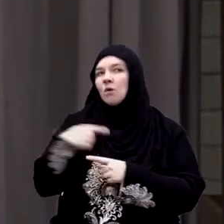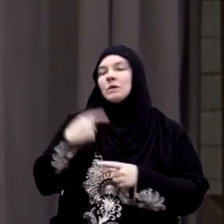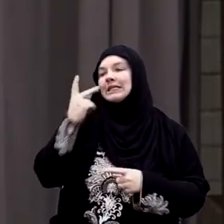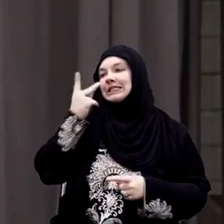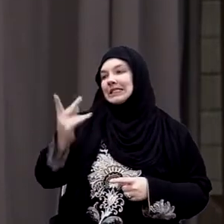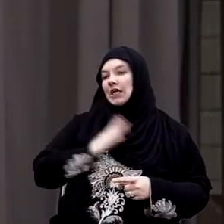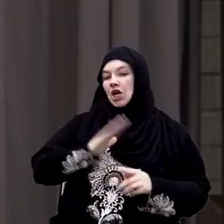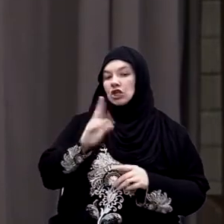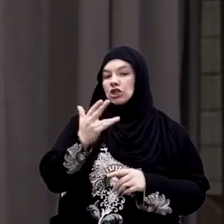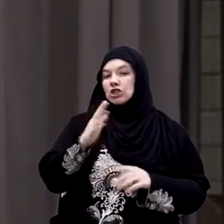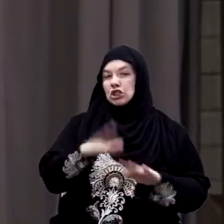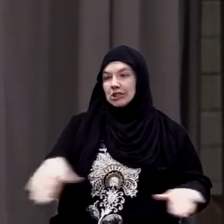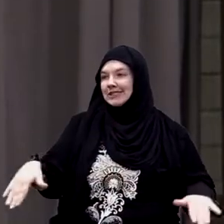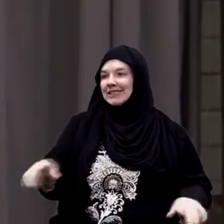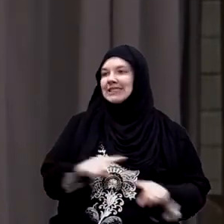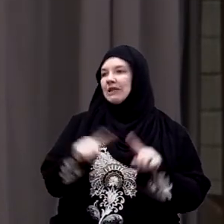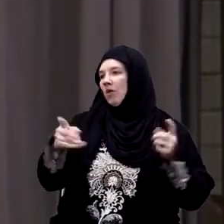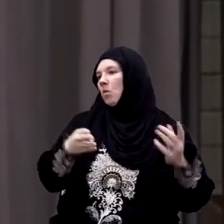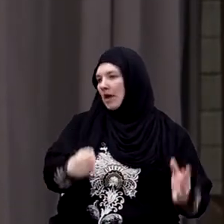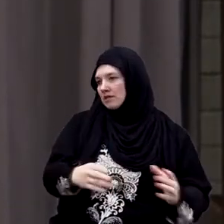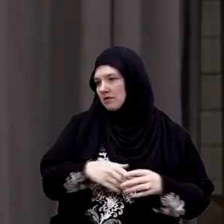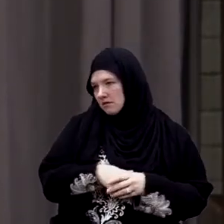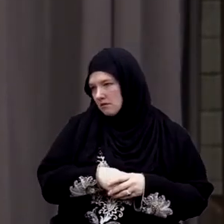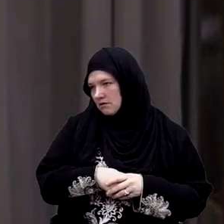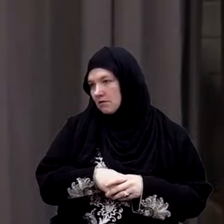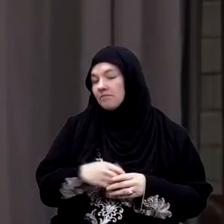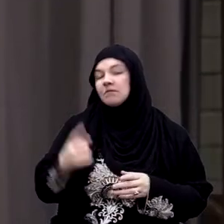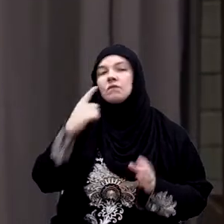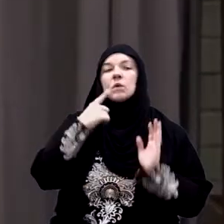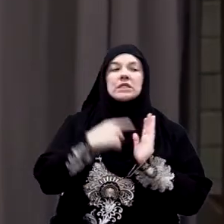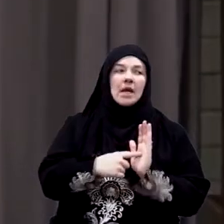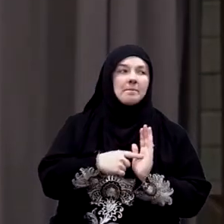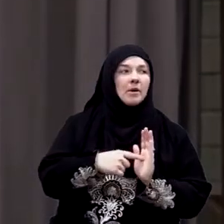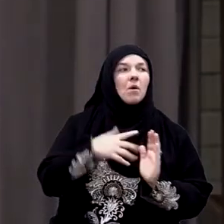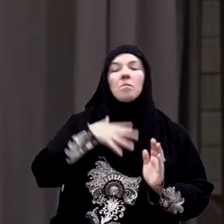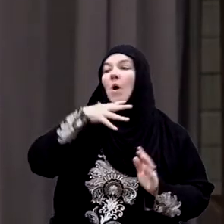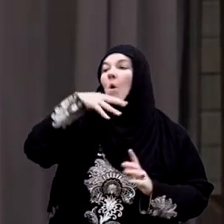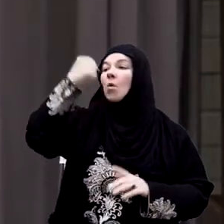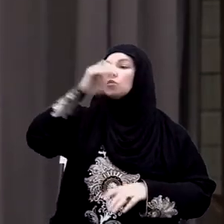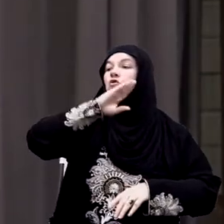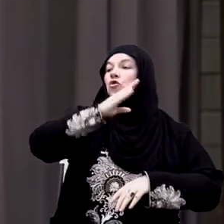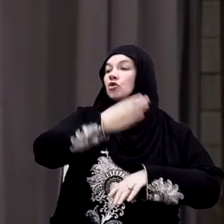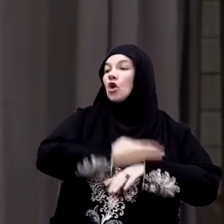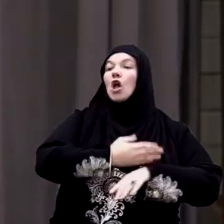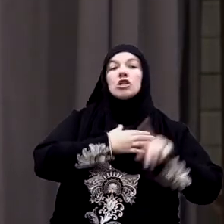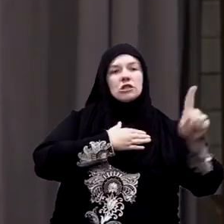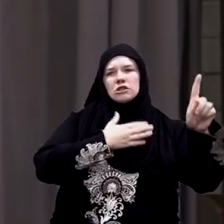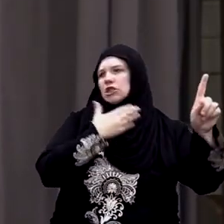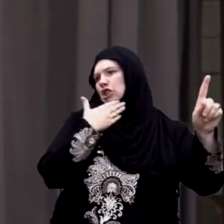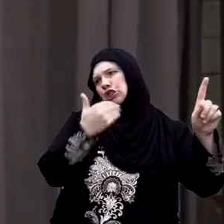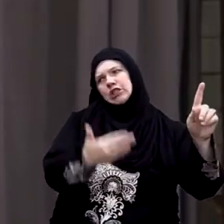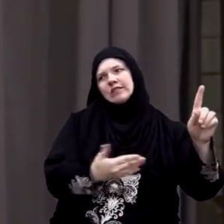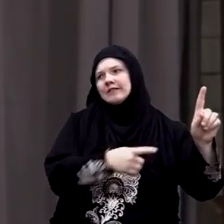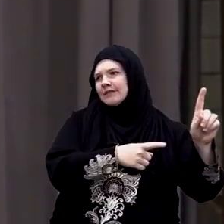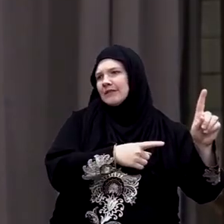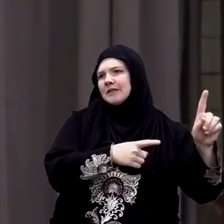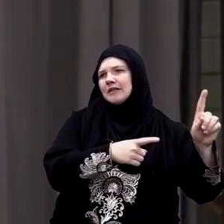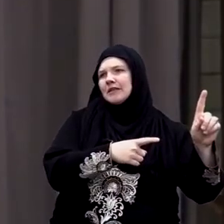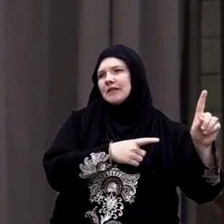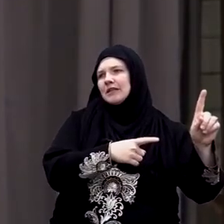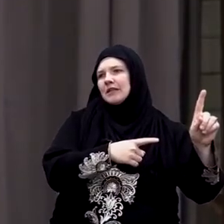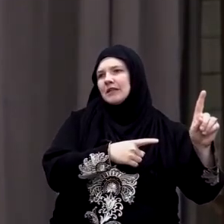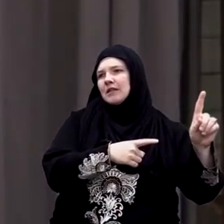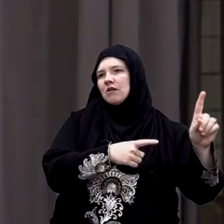our children in different lights. So you see that our old daughter is good. I see that she is